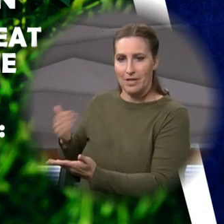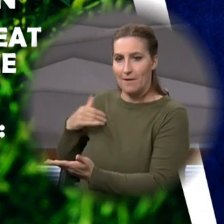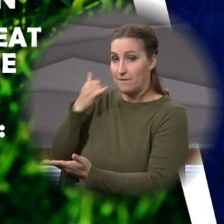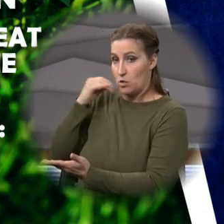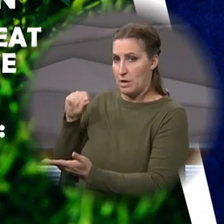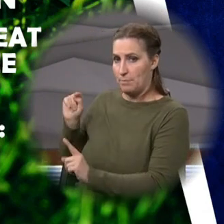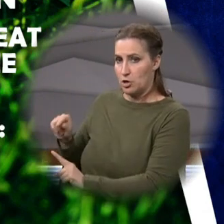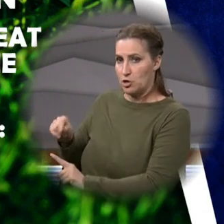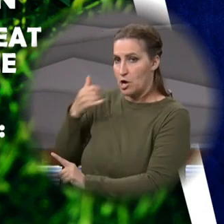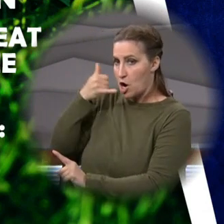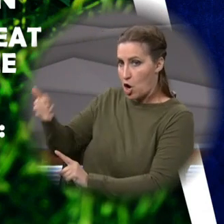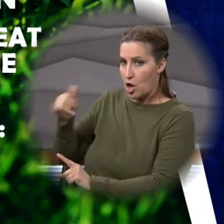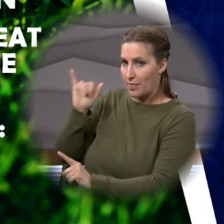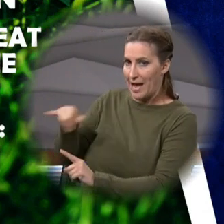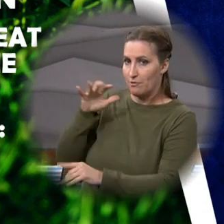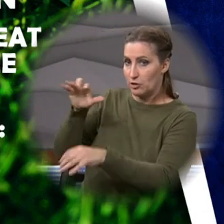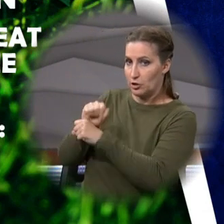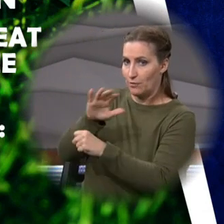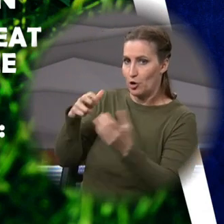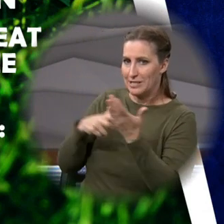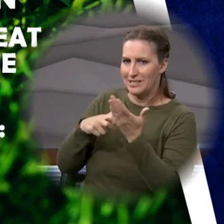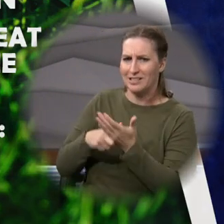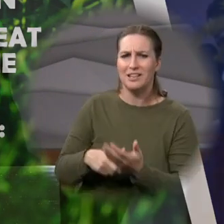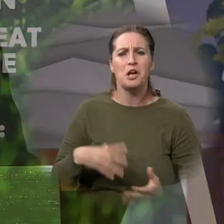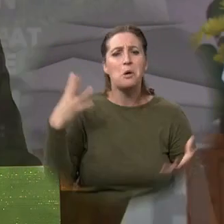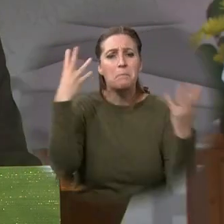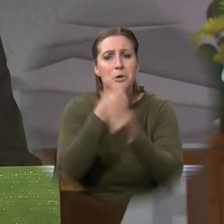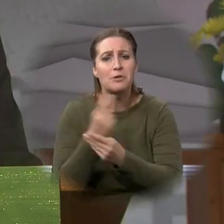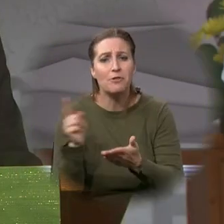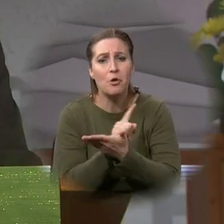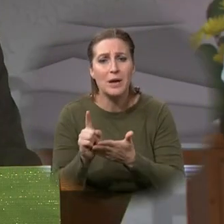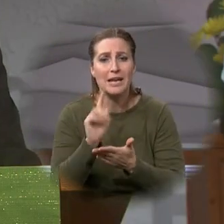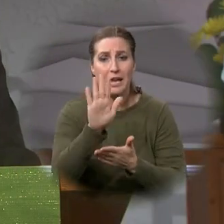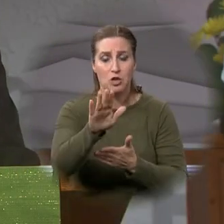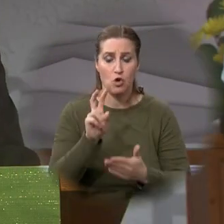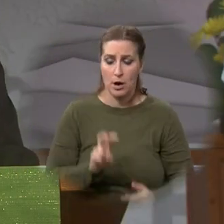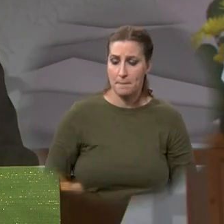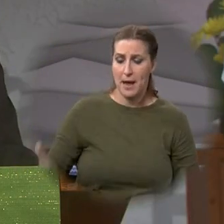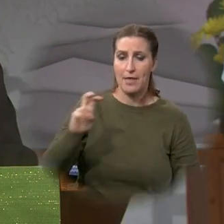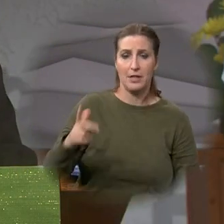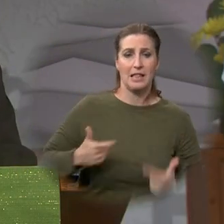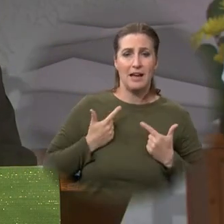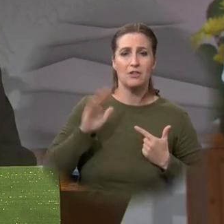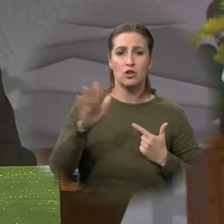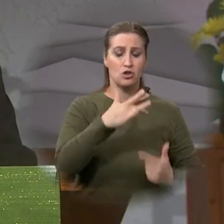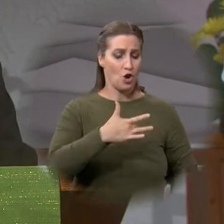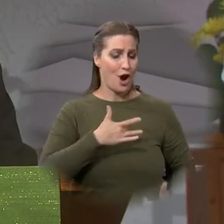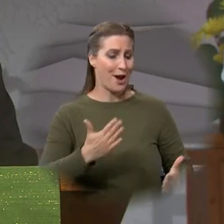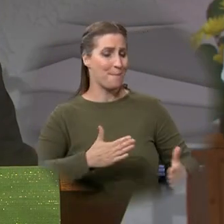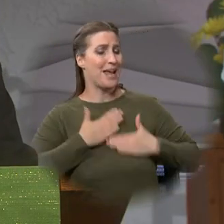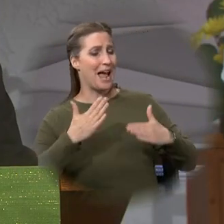calling the number on your screen. Make it a beautiful week, and in your path of life, may your heart be